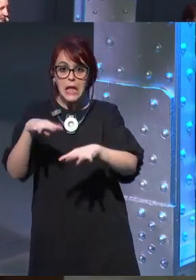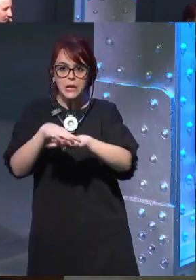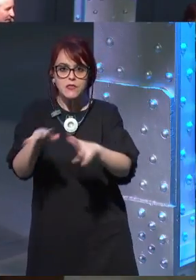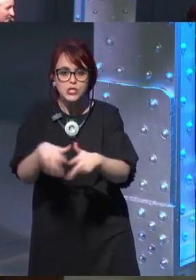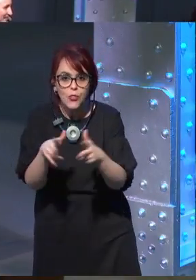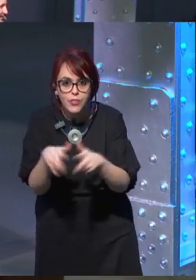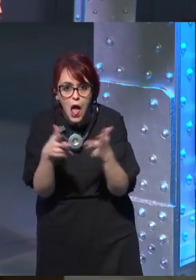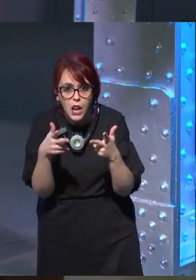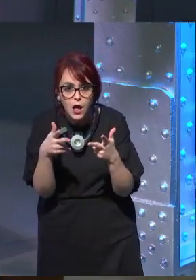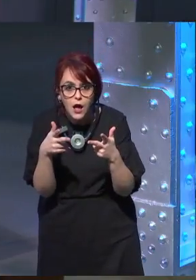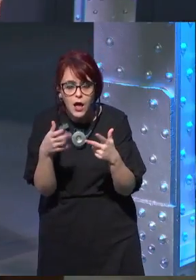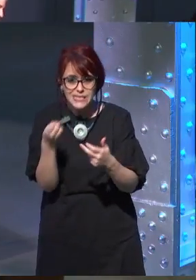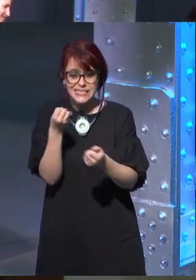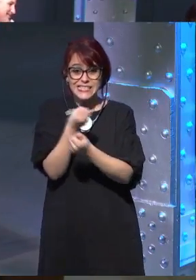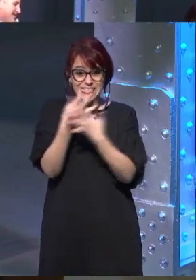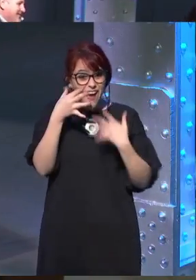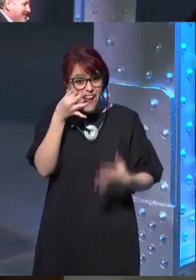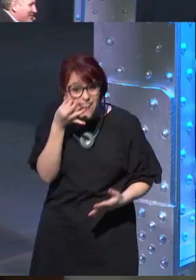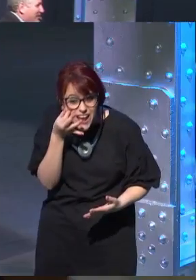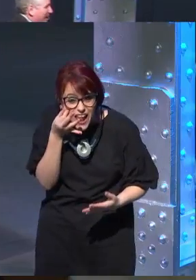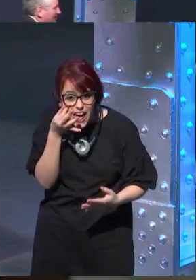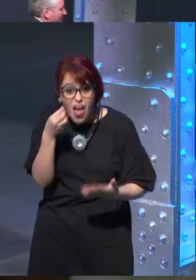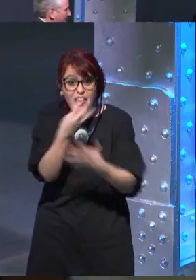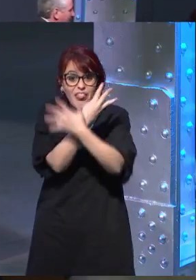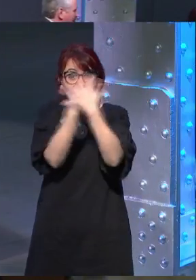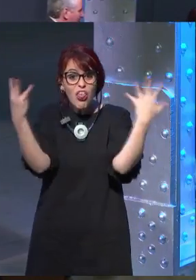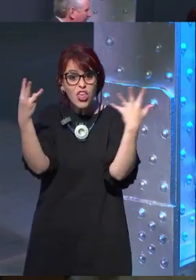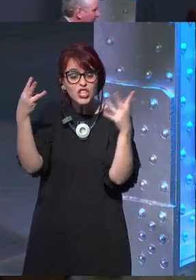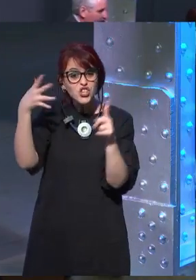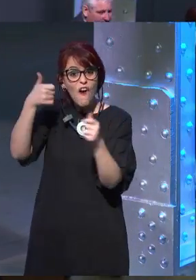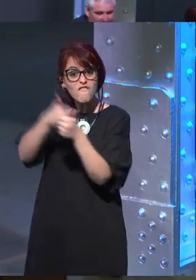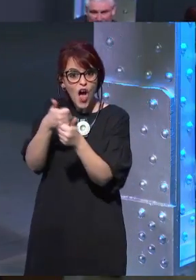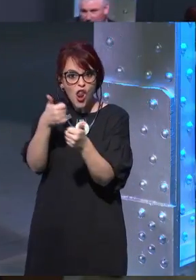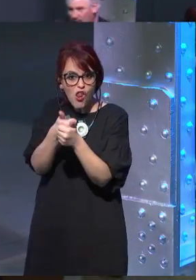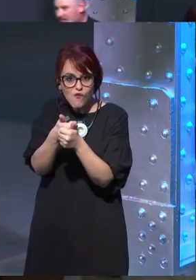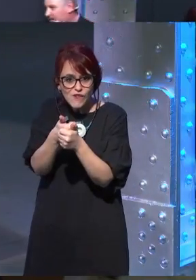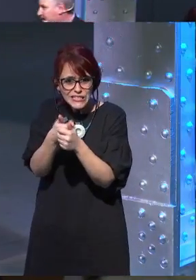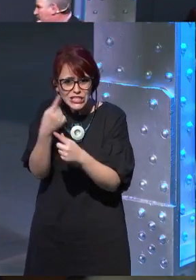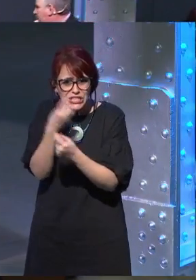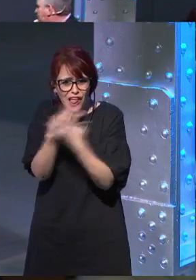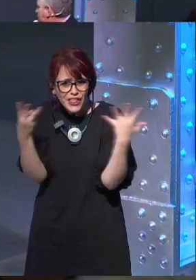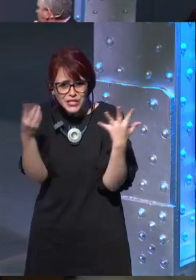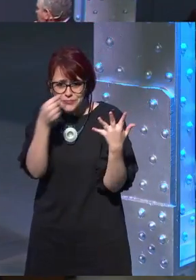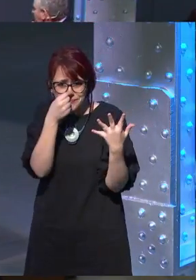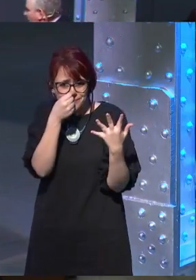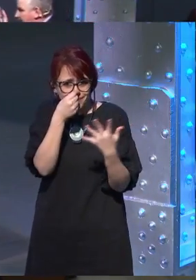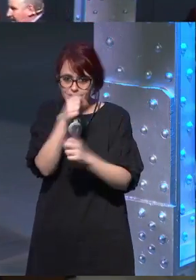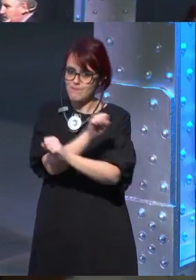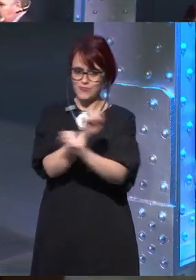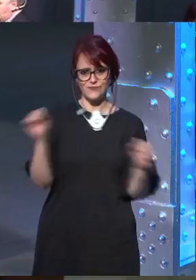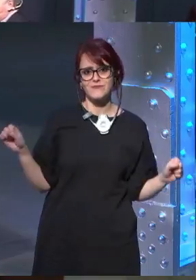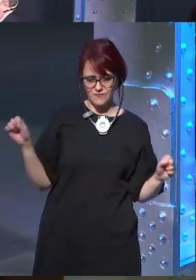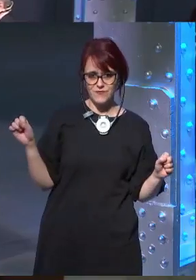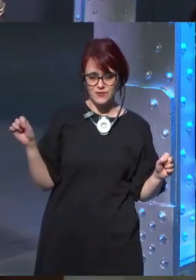Really? Right? I don't think so. Didn't work out. Okay? That's where quantifying